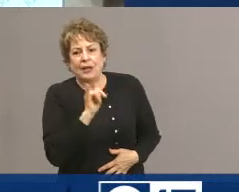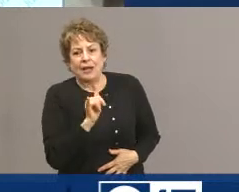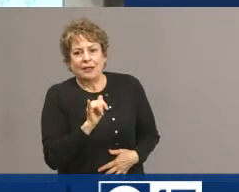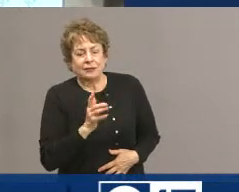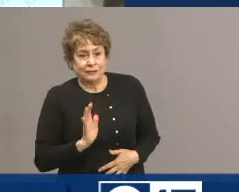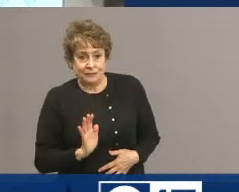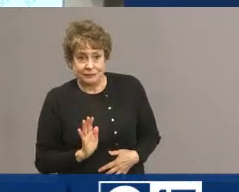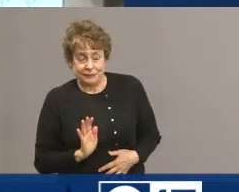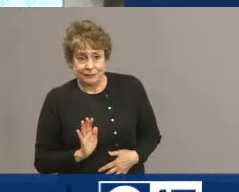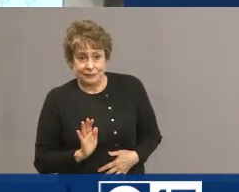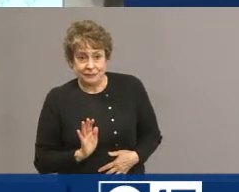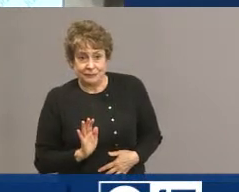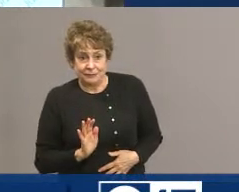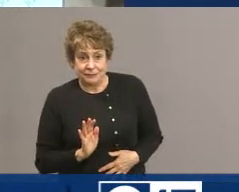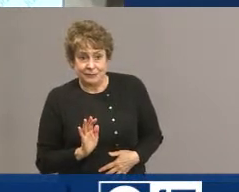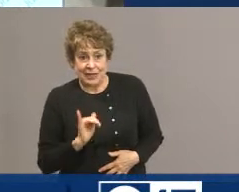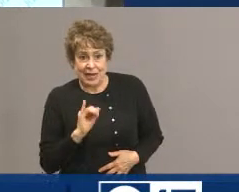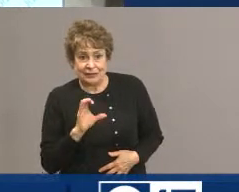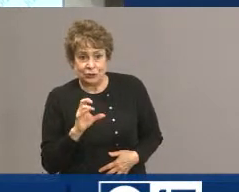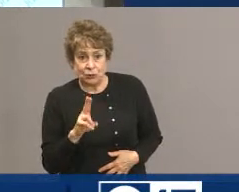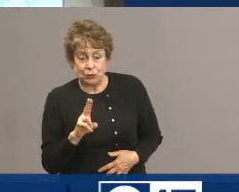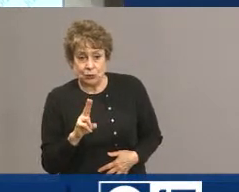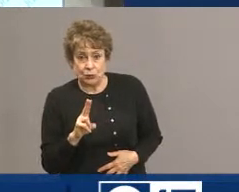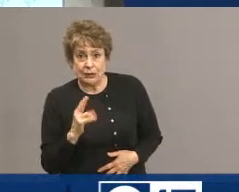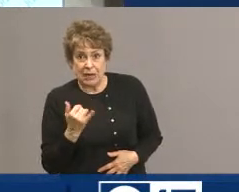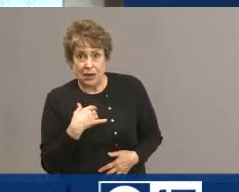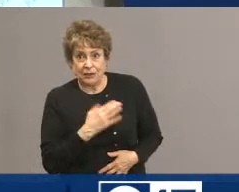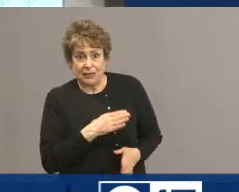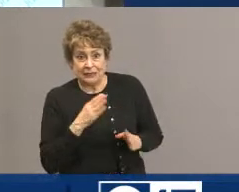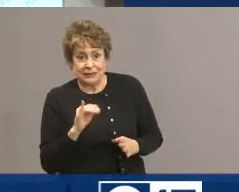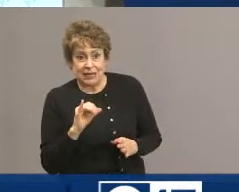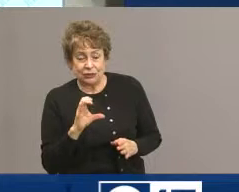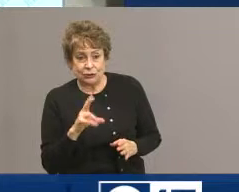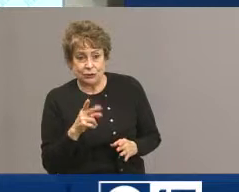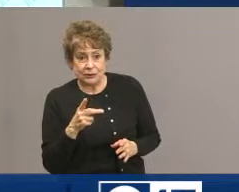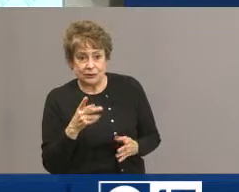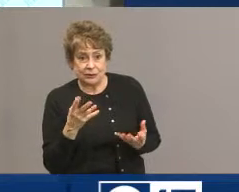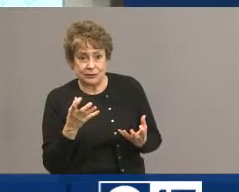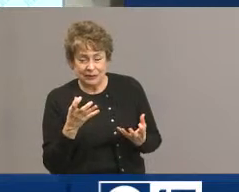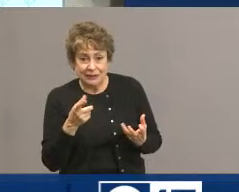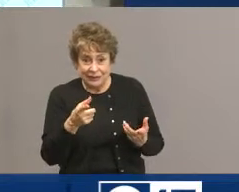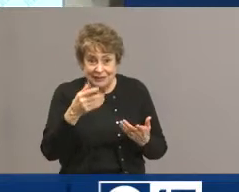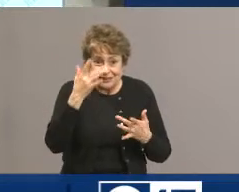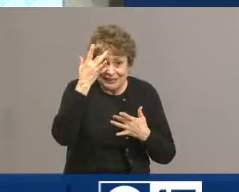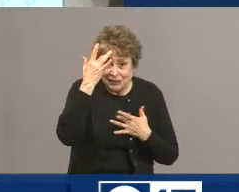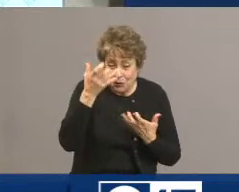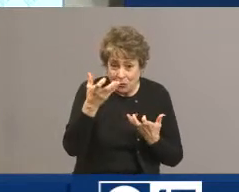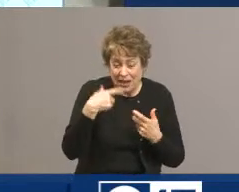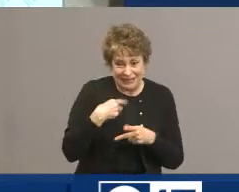you. You can see the availability in gray. You can see blue is other than